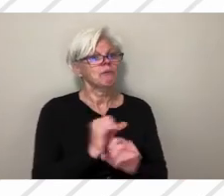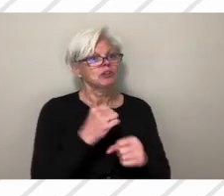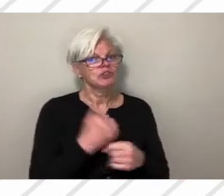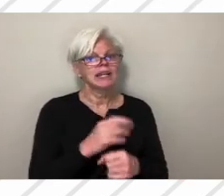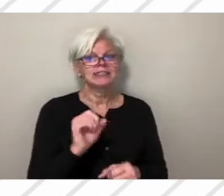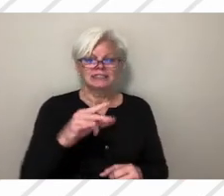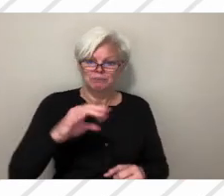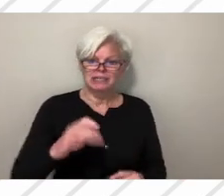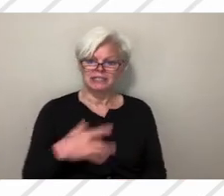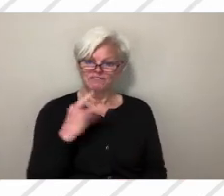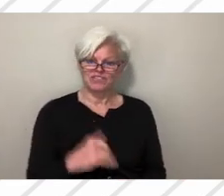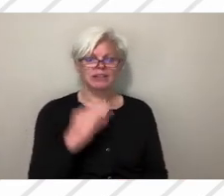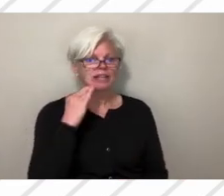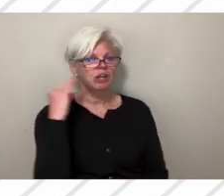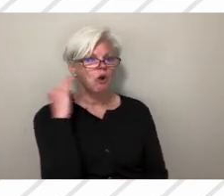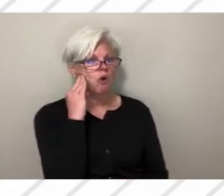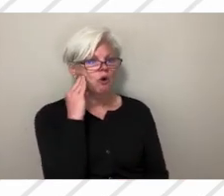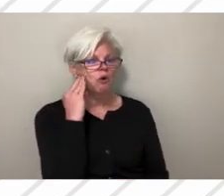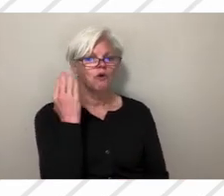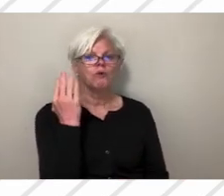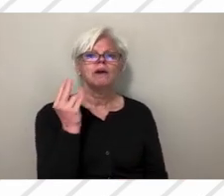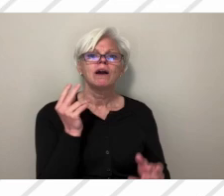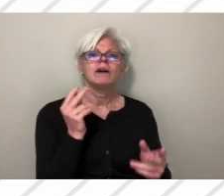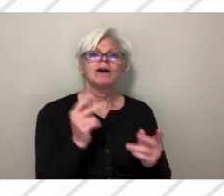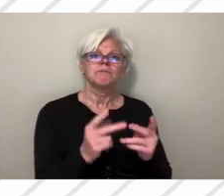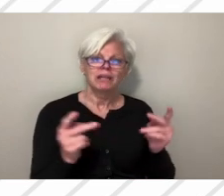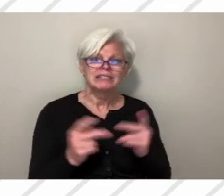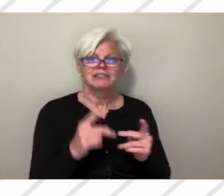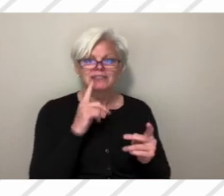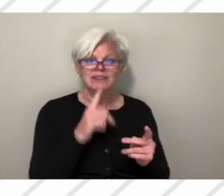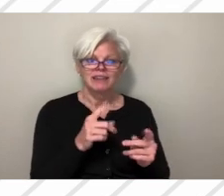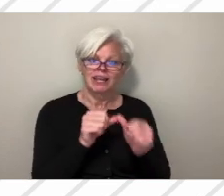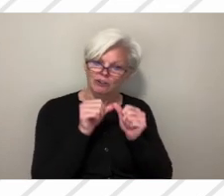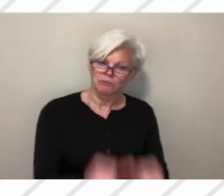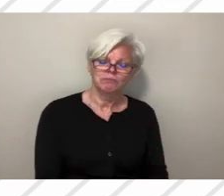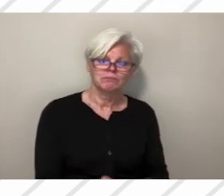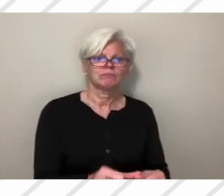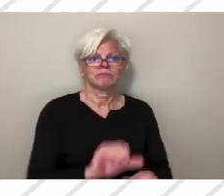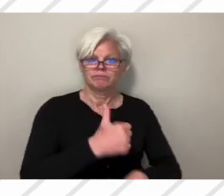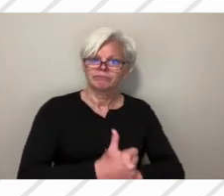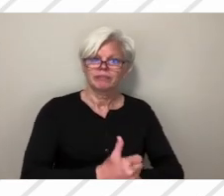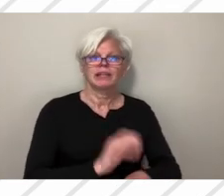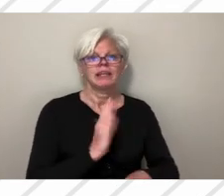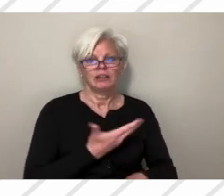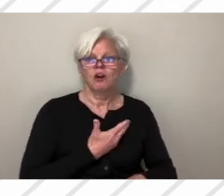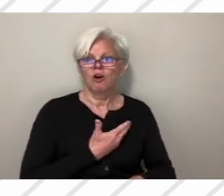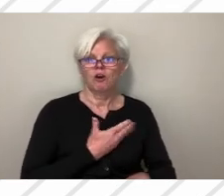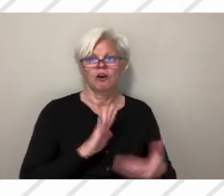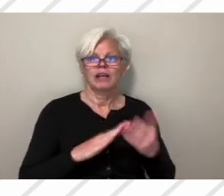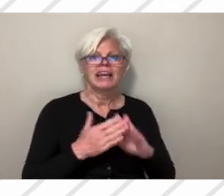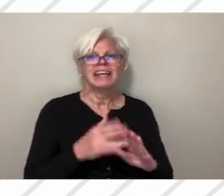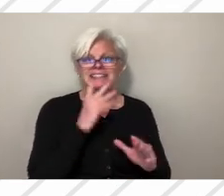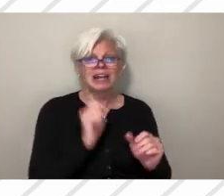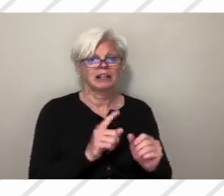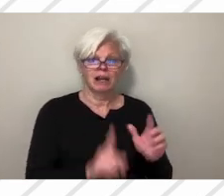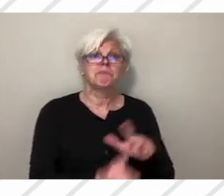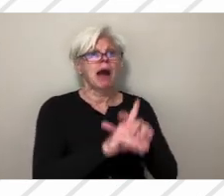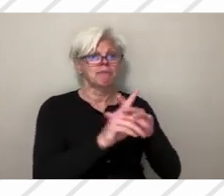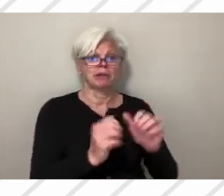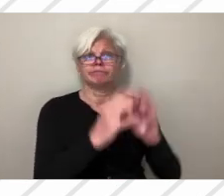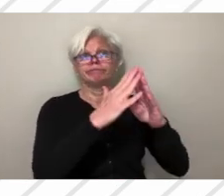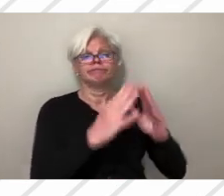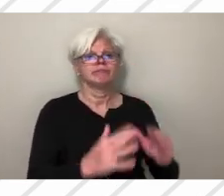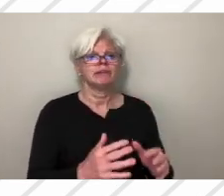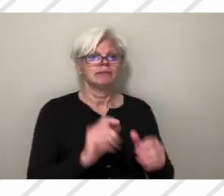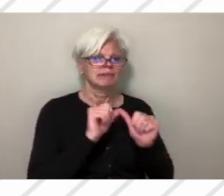home, places that are permanent in our communities, that isn't a pop-up. It's not a two-week thing. It's not a three-week thing. It is a